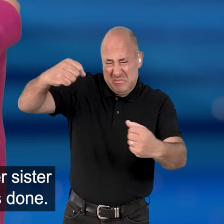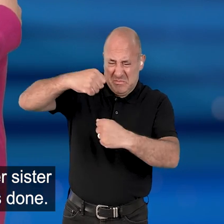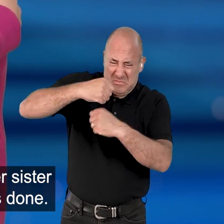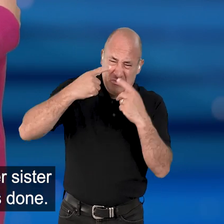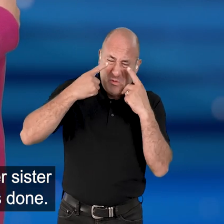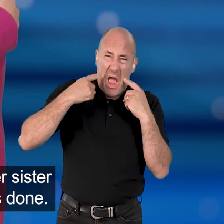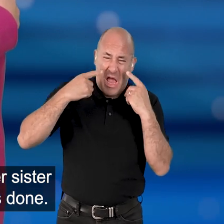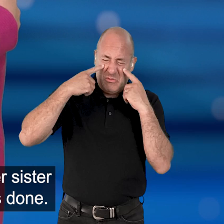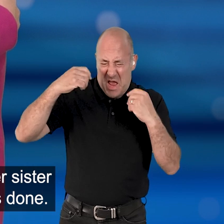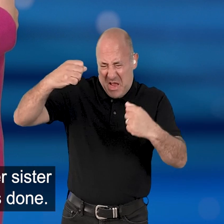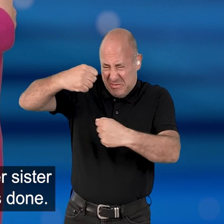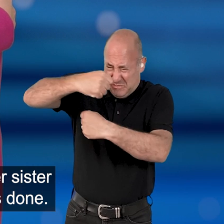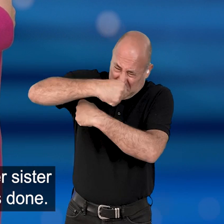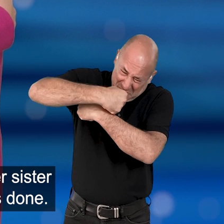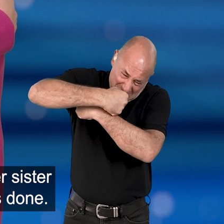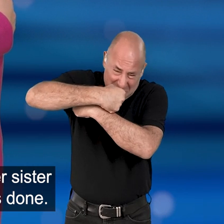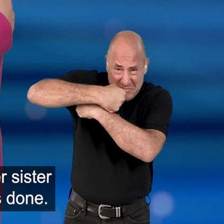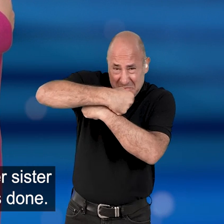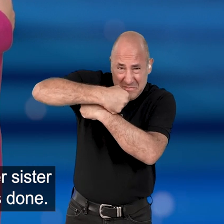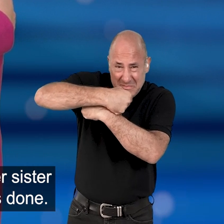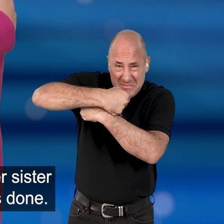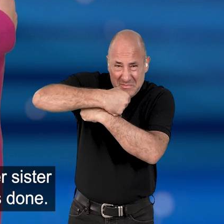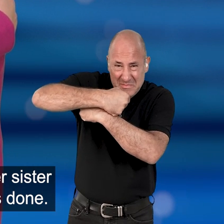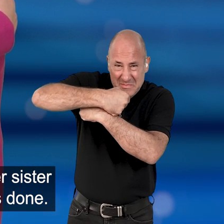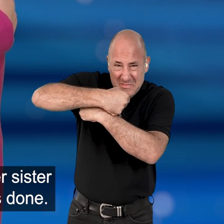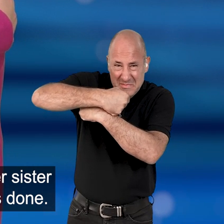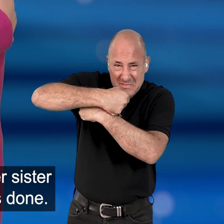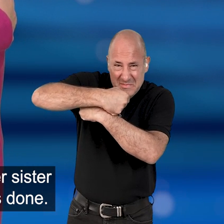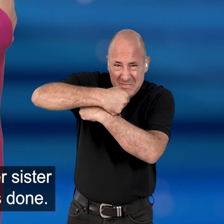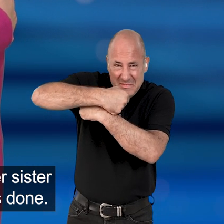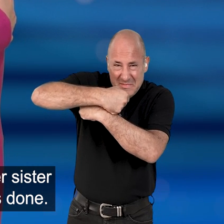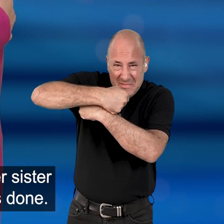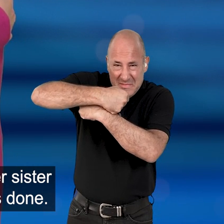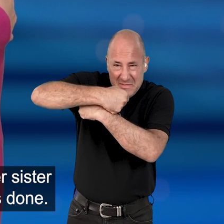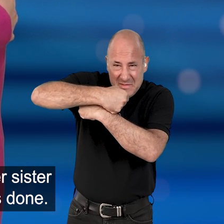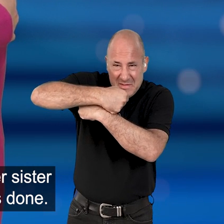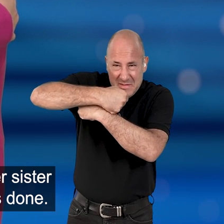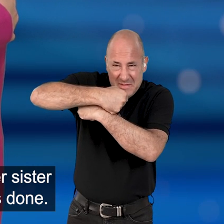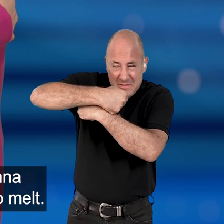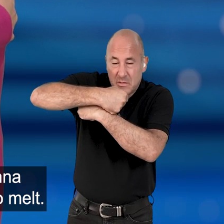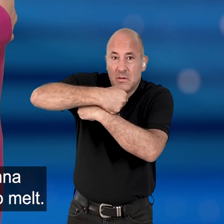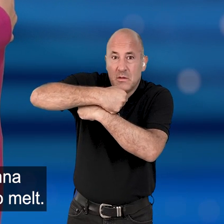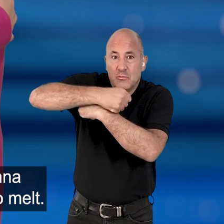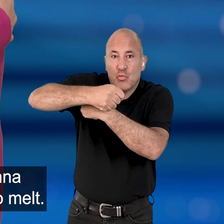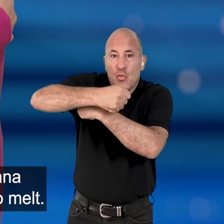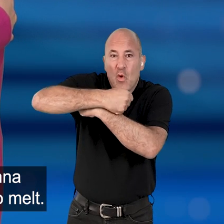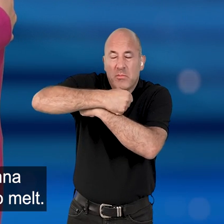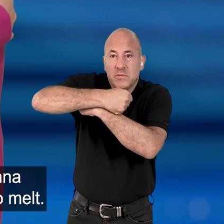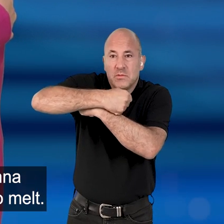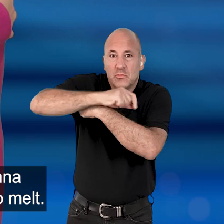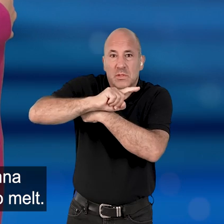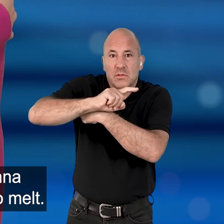around her sister, crying in grief for what she has done. As she does